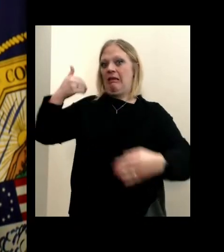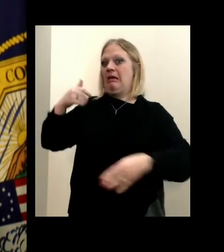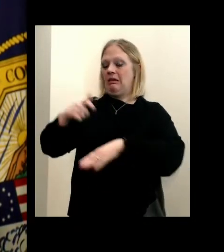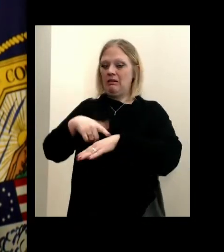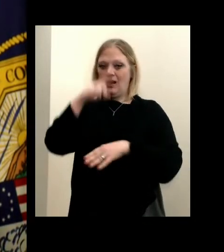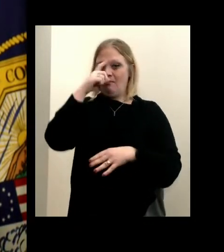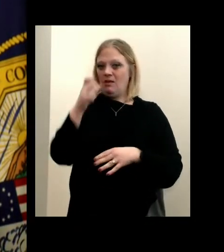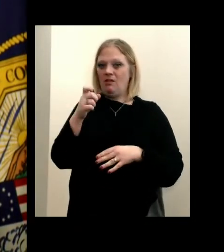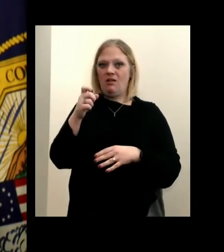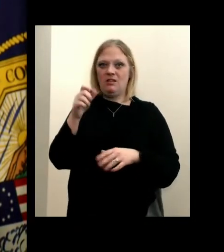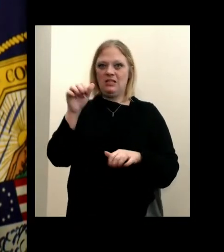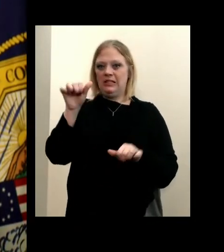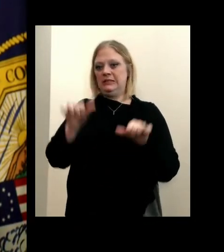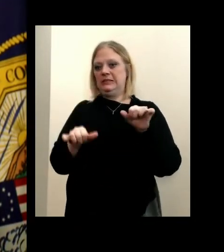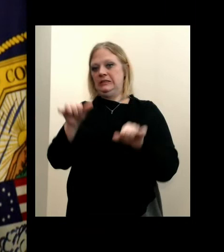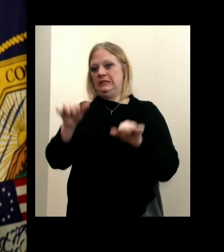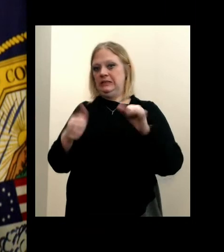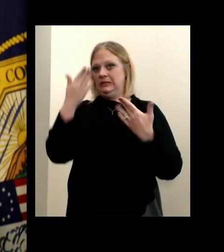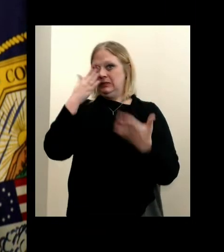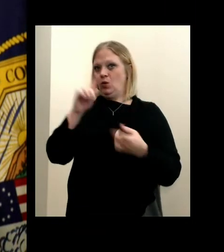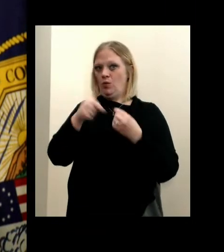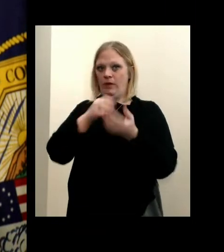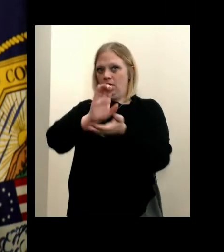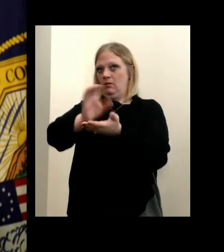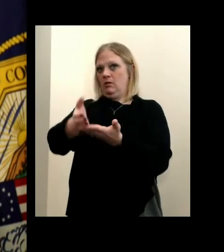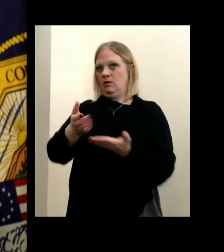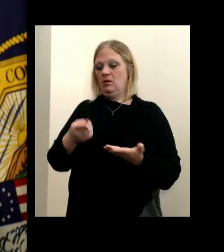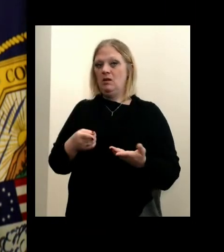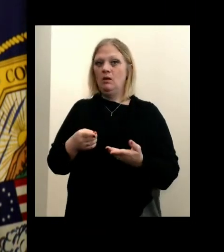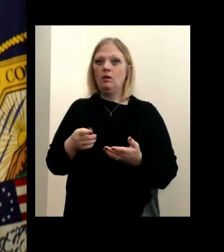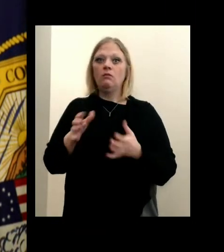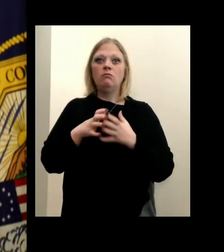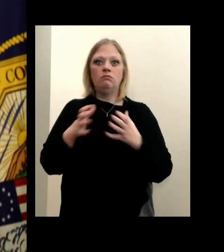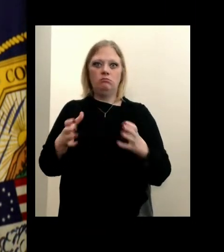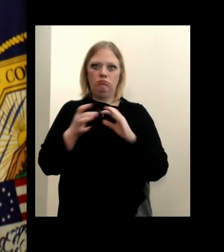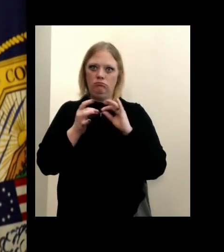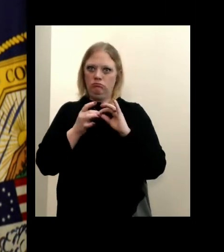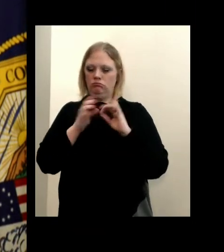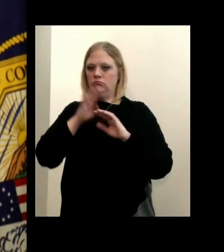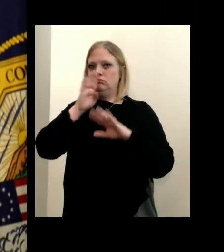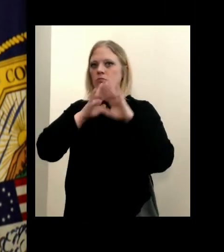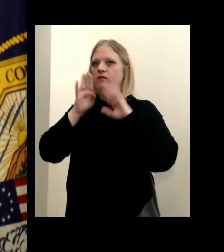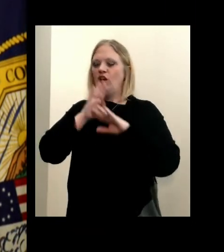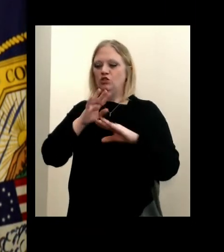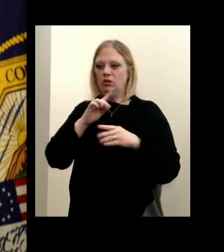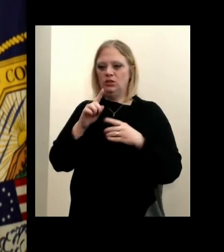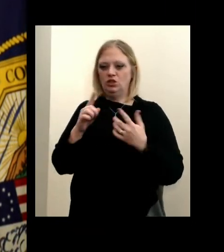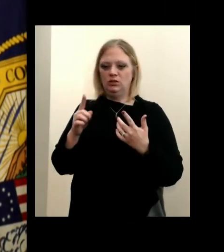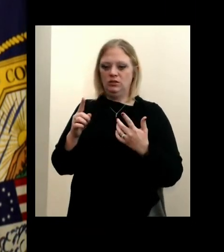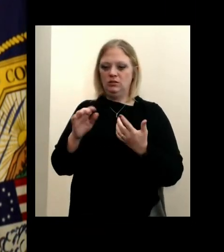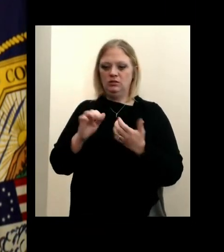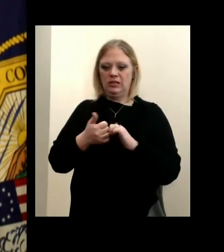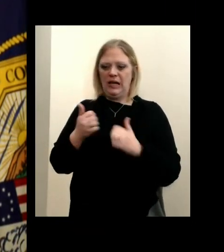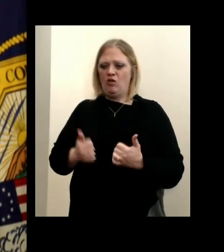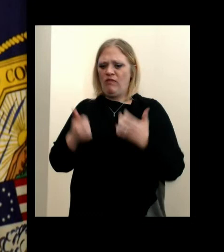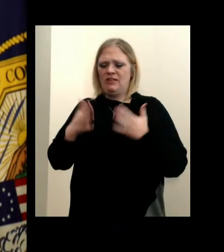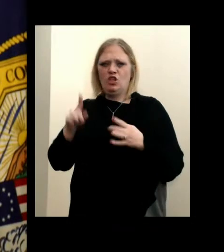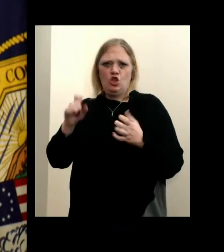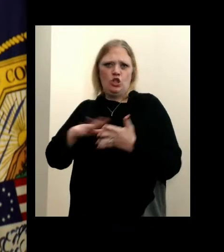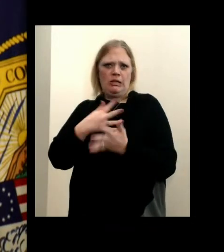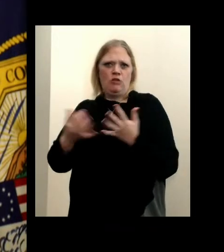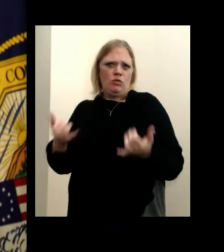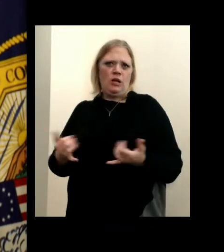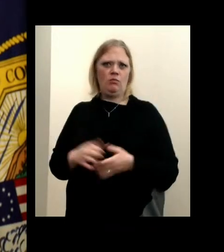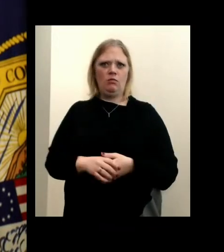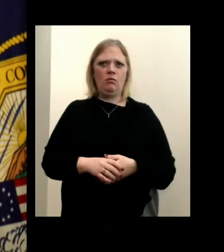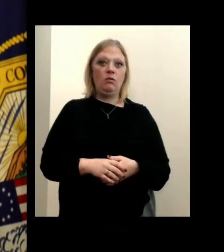supply. There's a lot of frustration, as she mentioned. How should residents go about scheduling at this point?